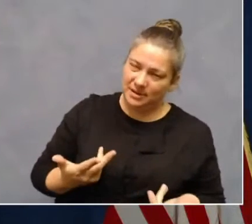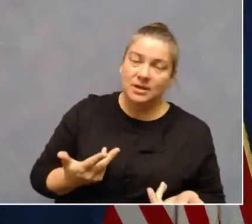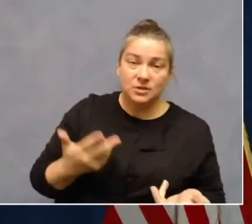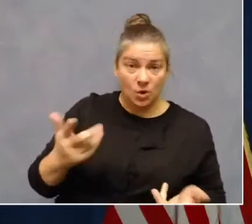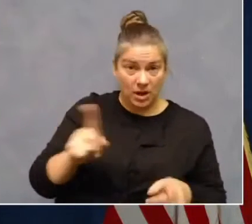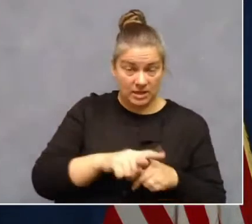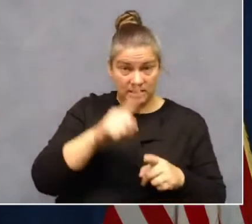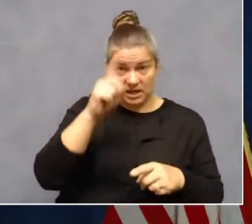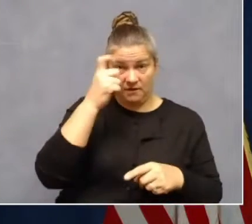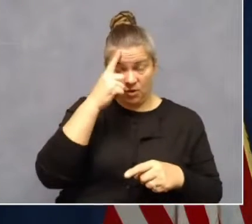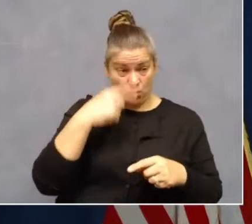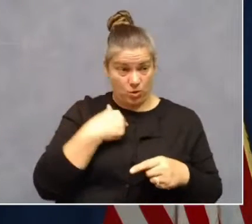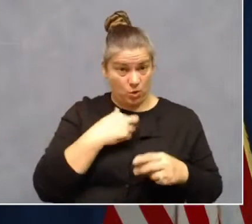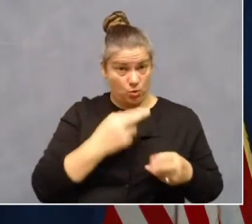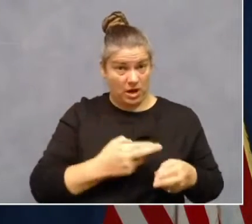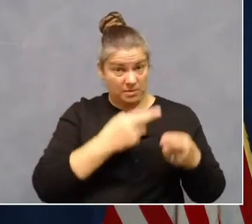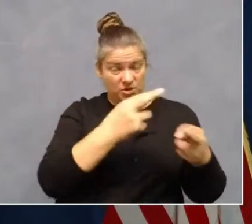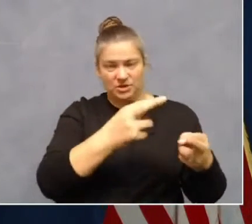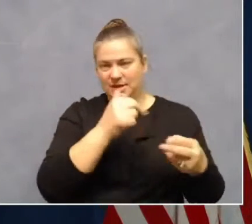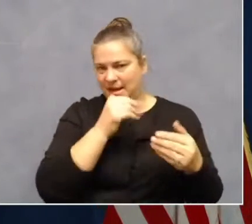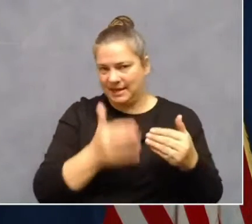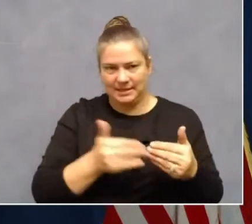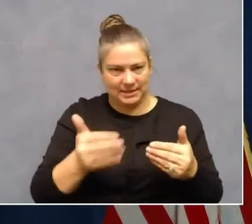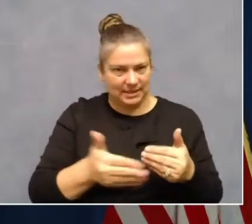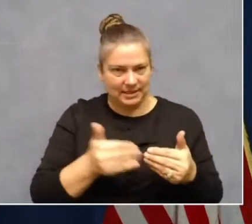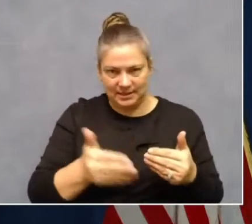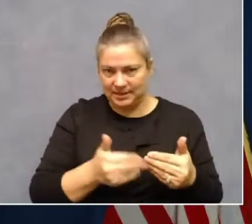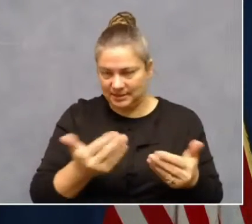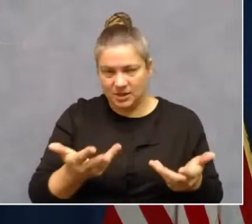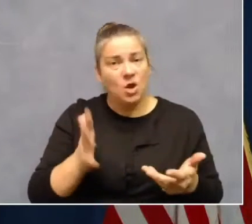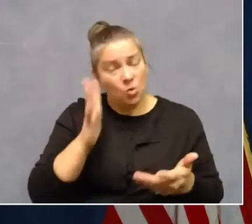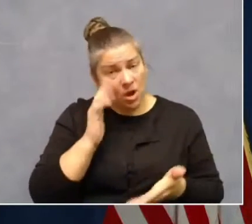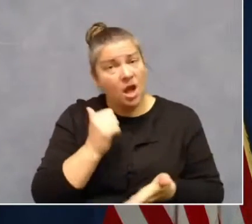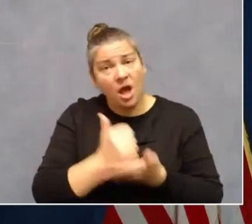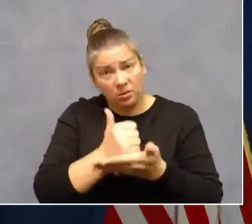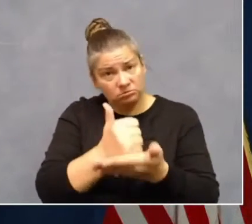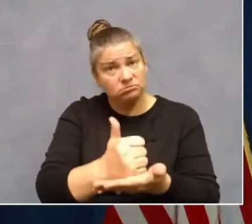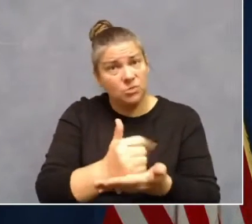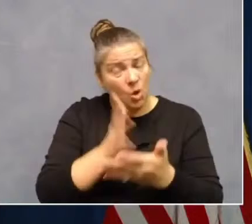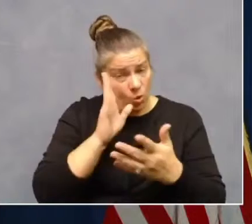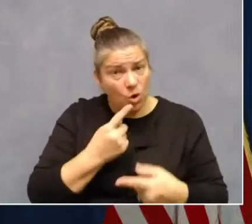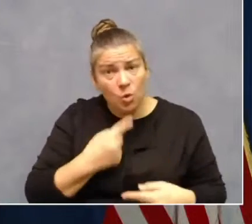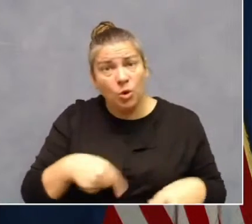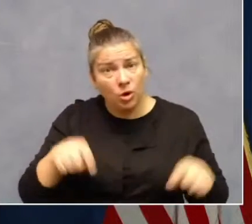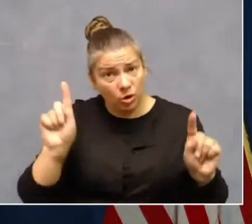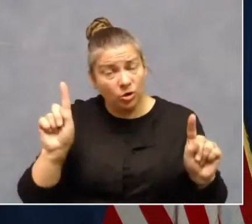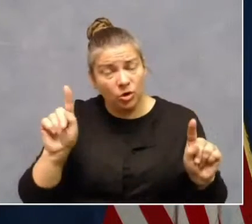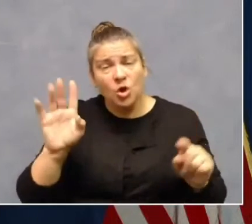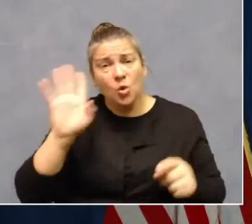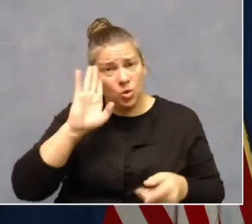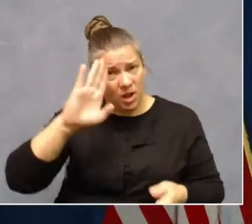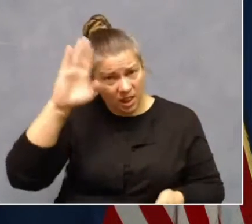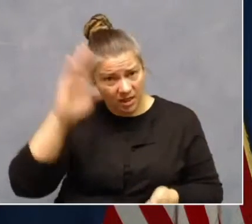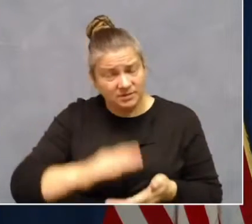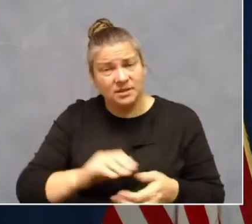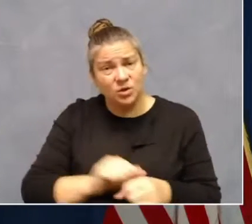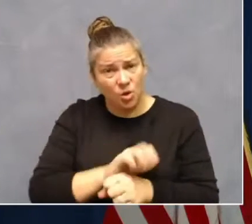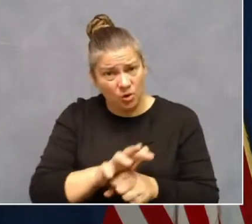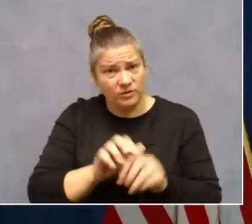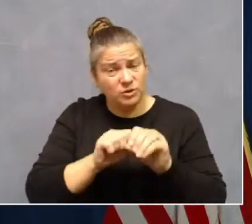easy, but they will help, they will work, and they will lessen the virus. So we are in